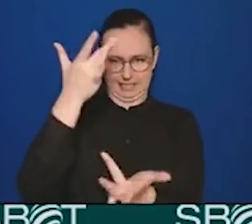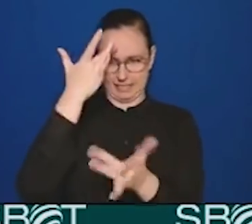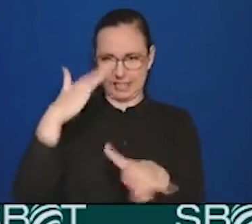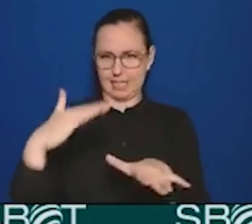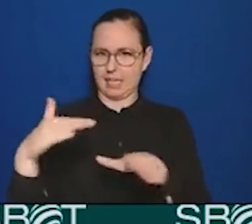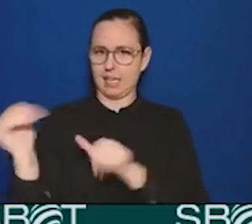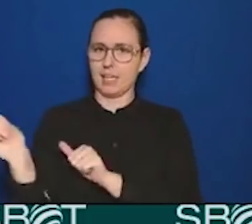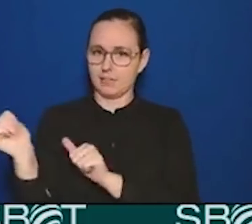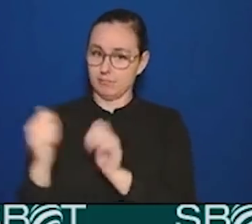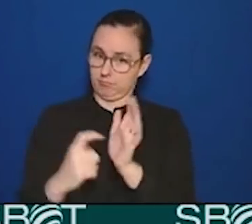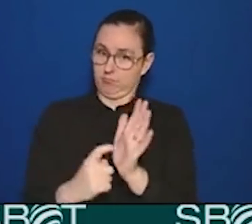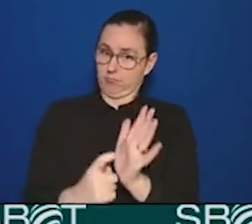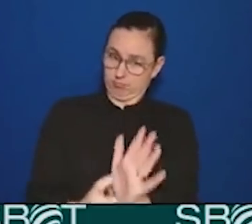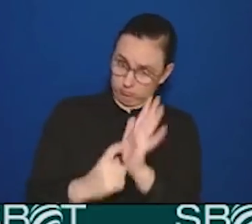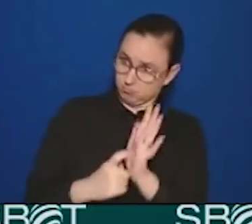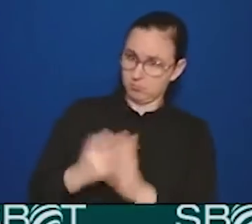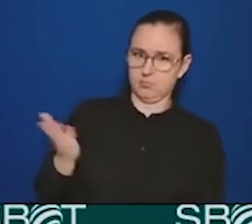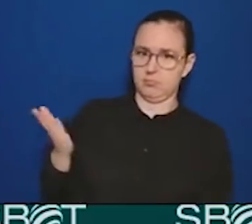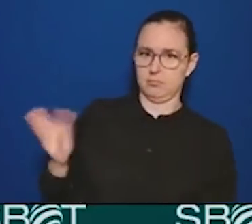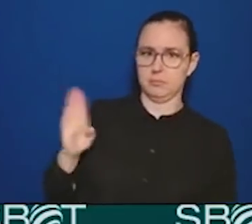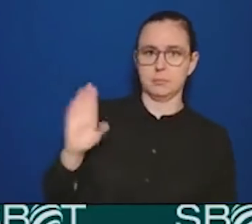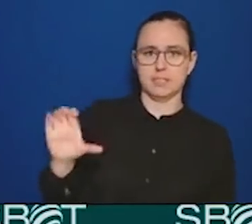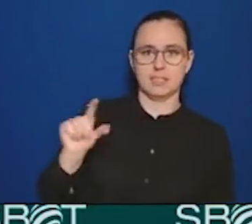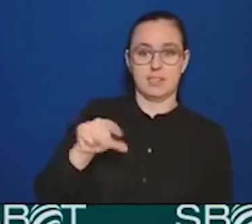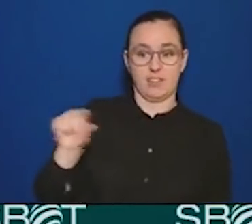today. Providing sick days